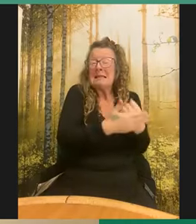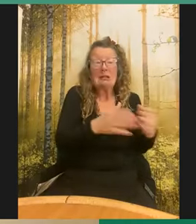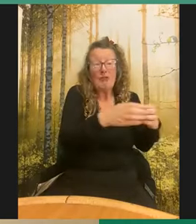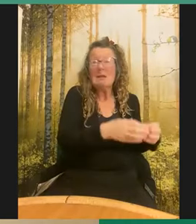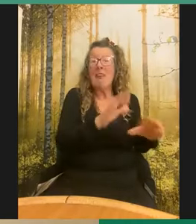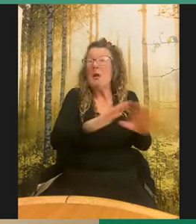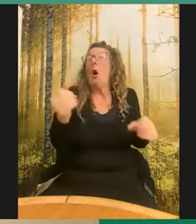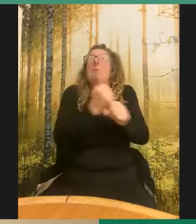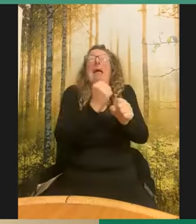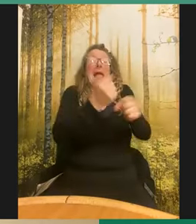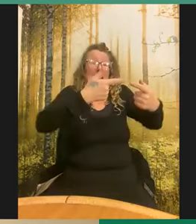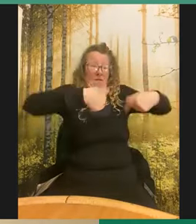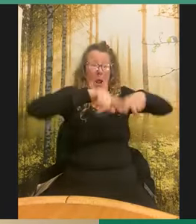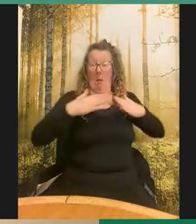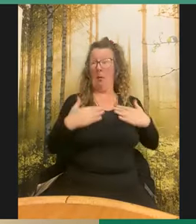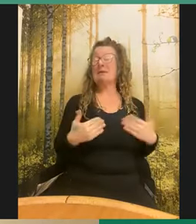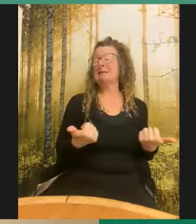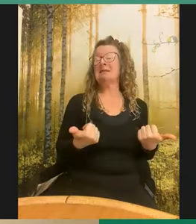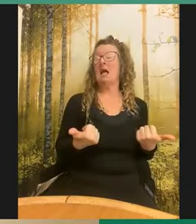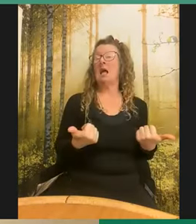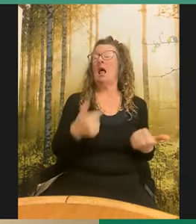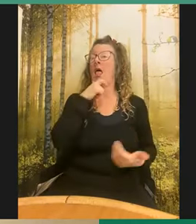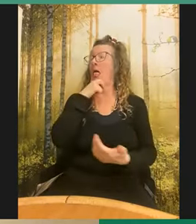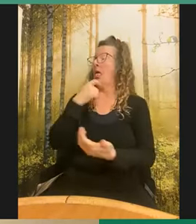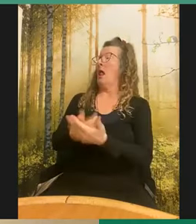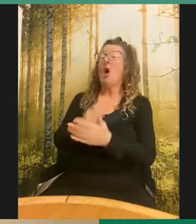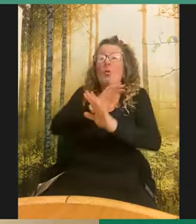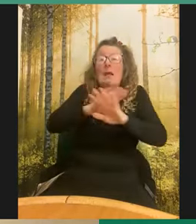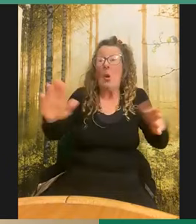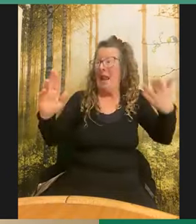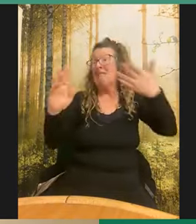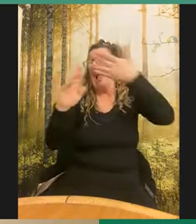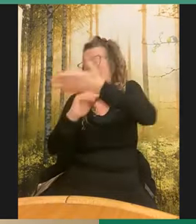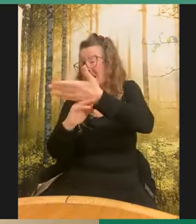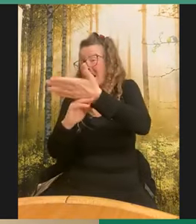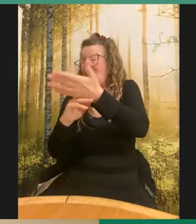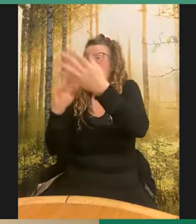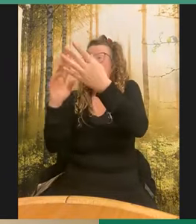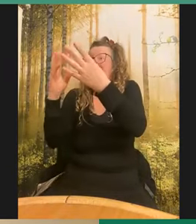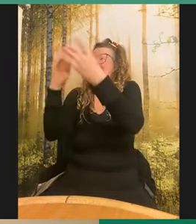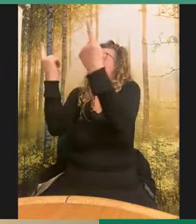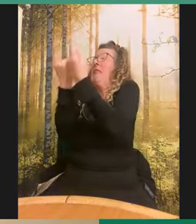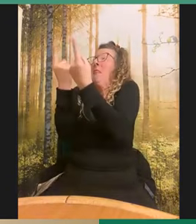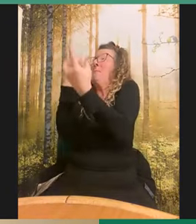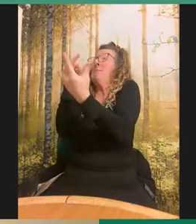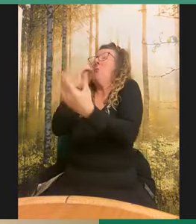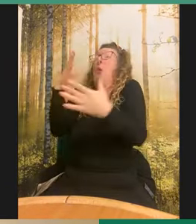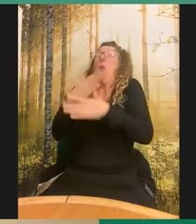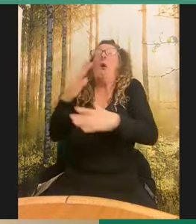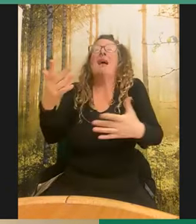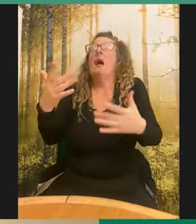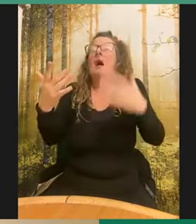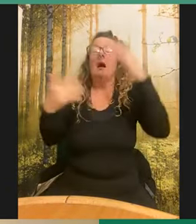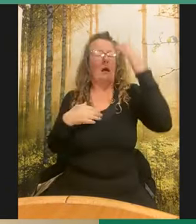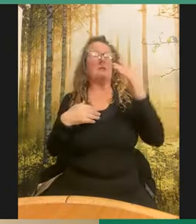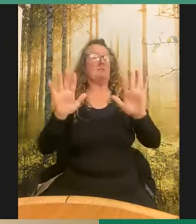us. So we don't even have access to like a thing that might not even work for, I mean, it's just, that's, and I was like, oh,